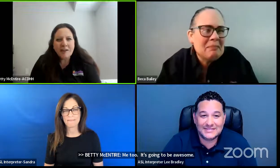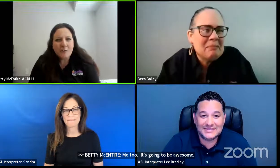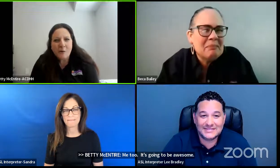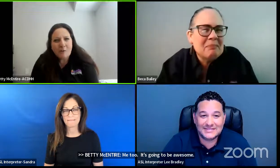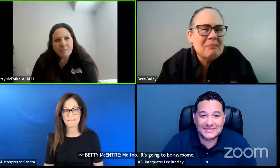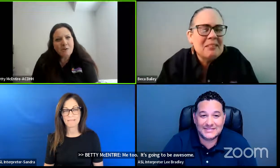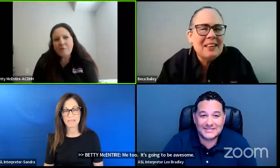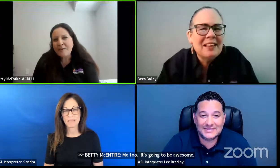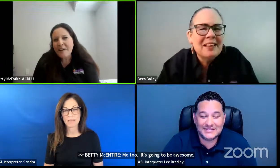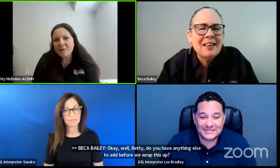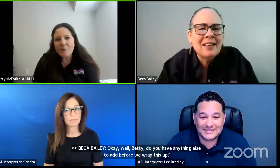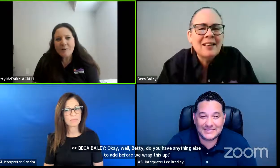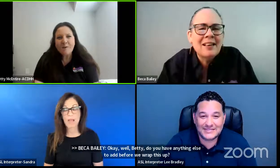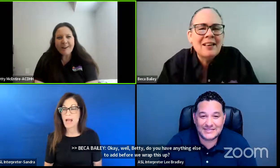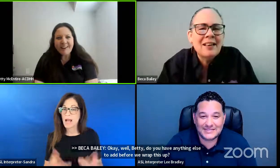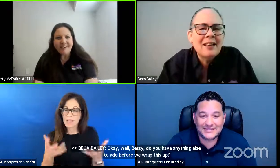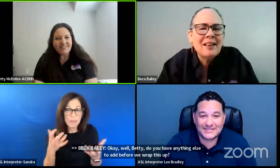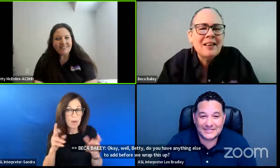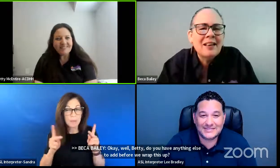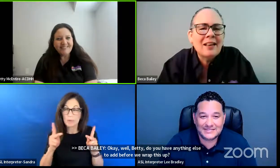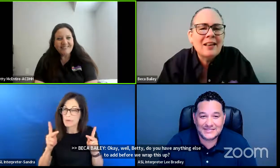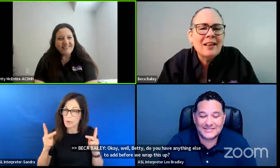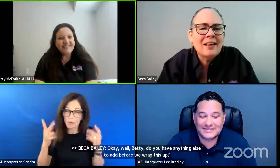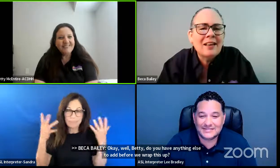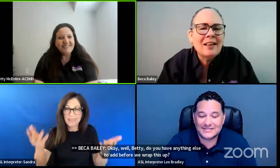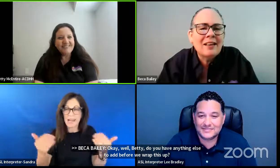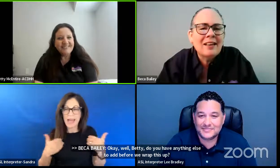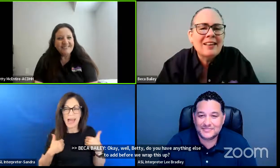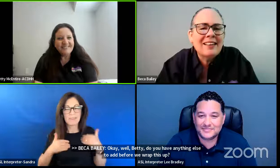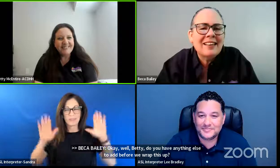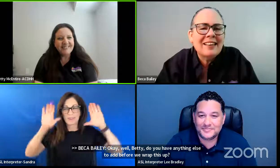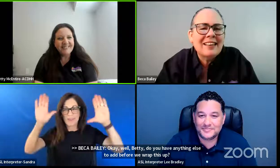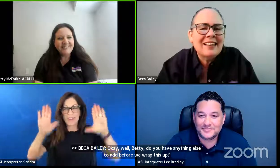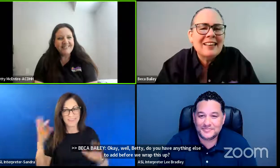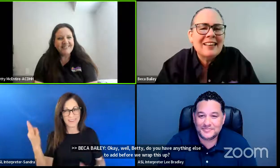No, I just want people to go out and have a great Friday.